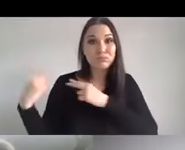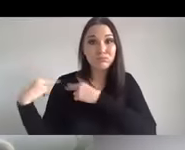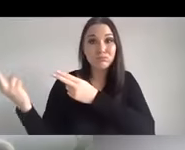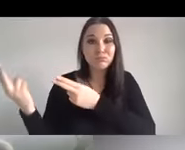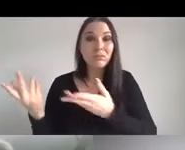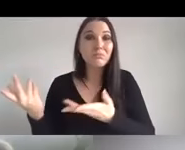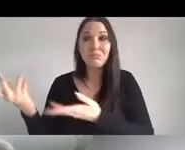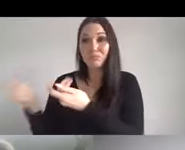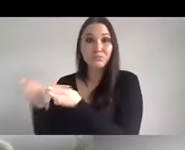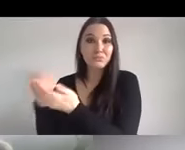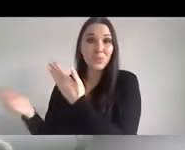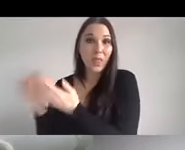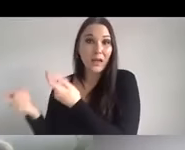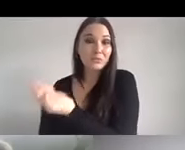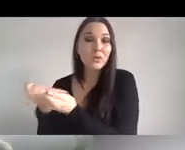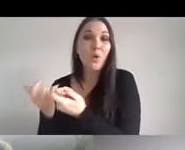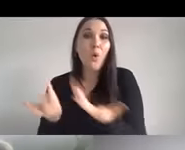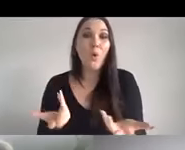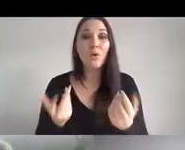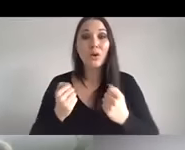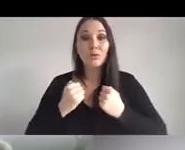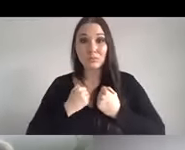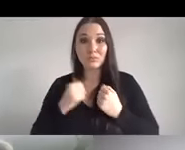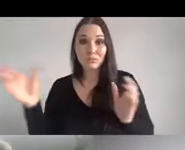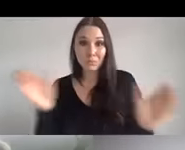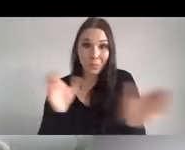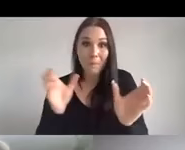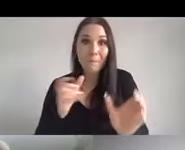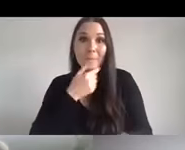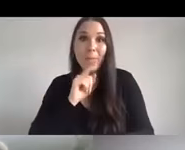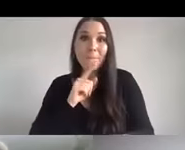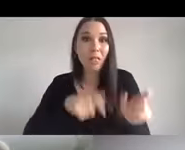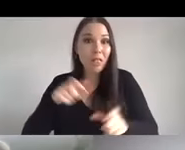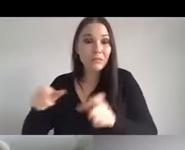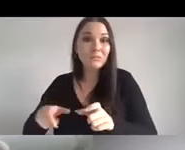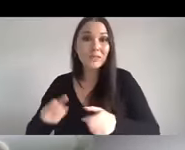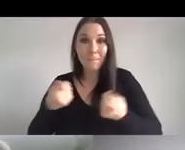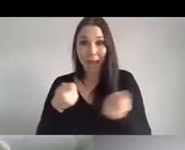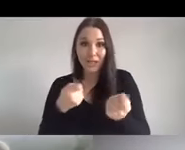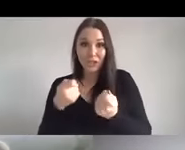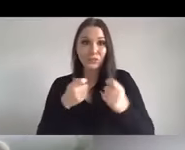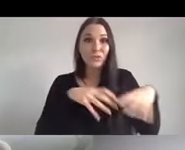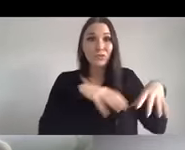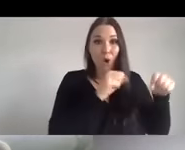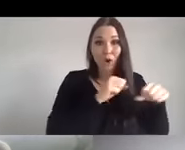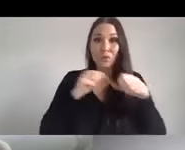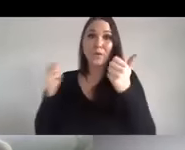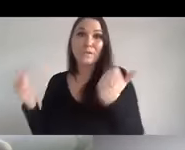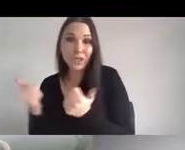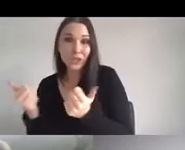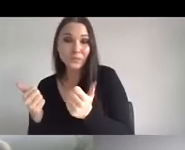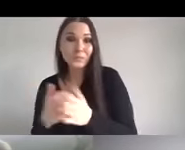deal with it? Or do you get people to manage the end-to-end process? So, you know, it's kind of having